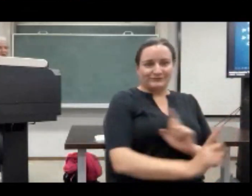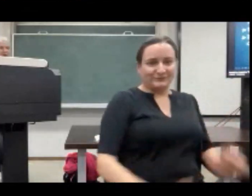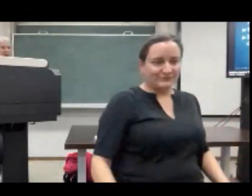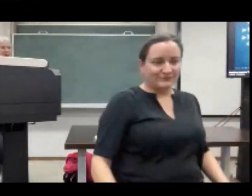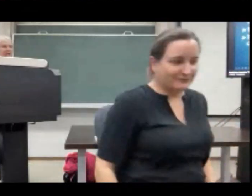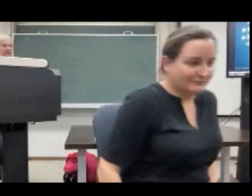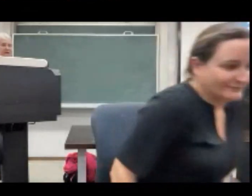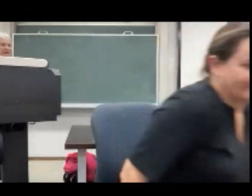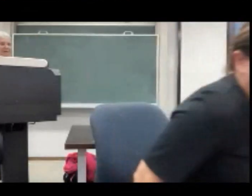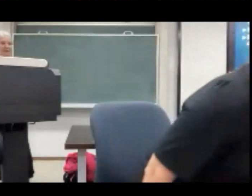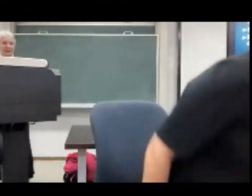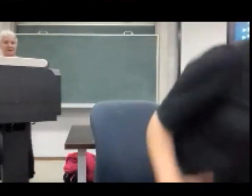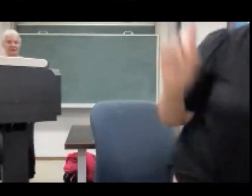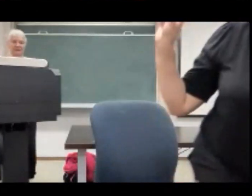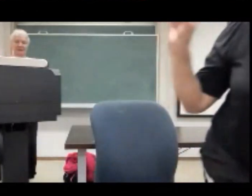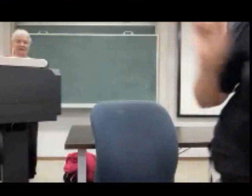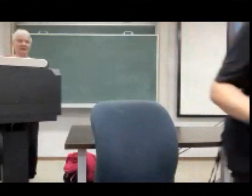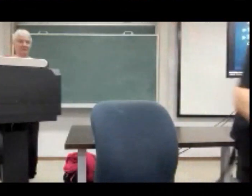So conclusions.